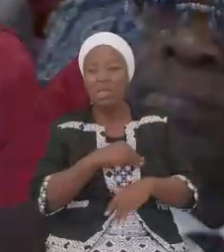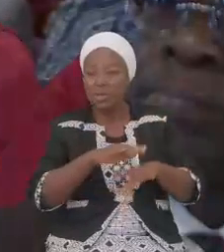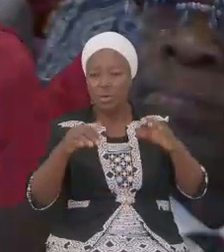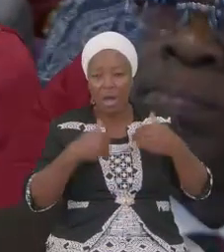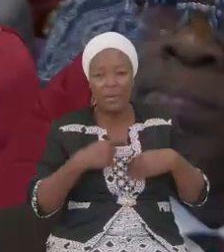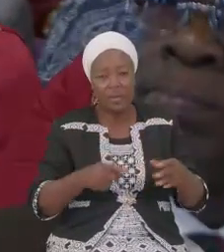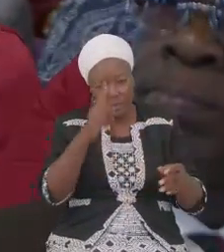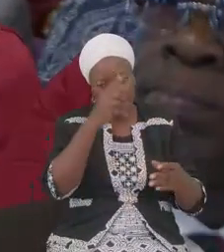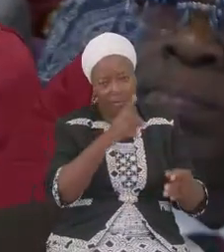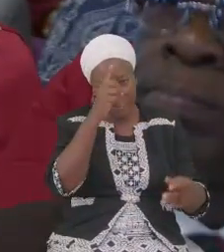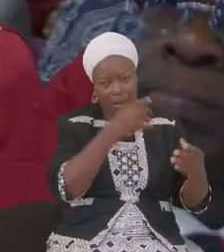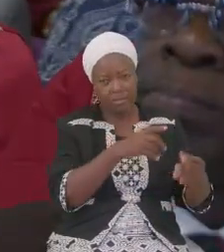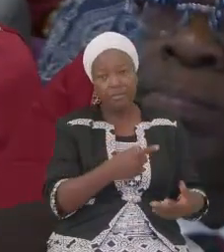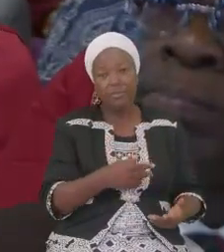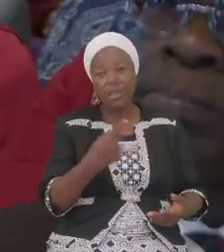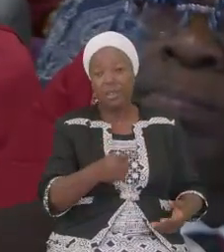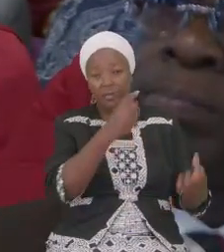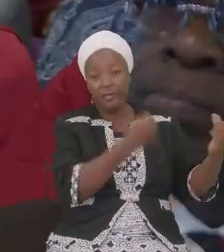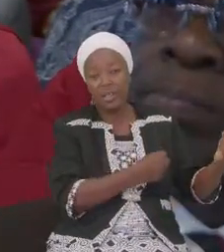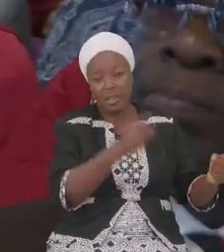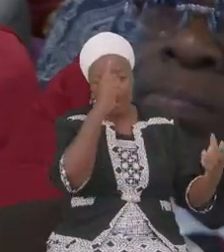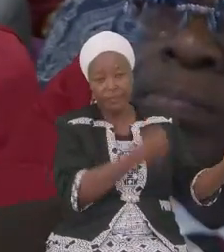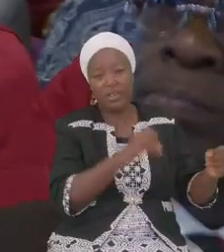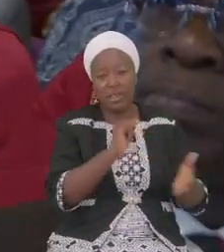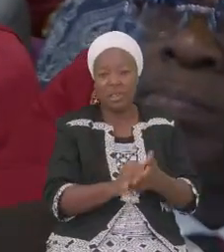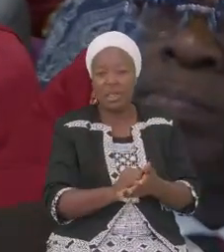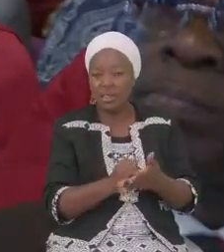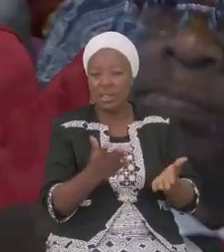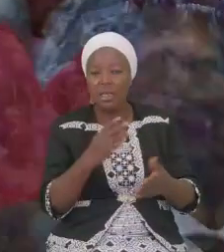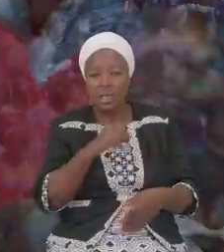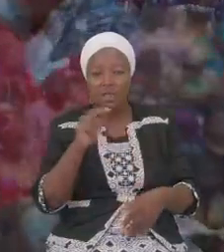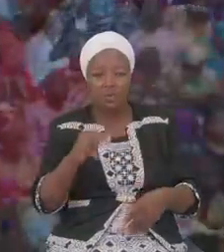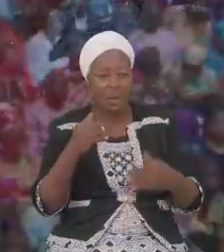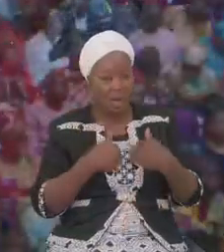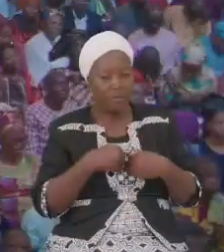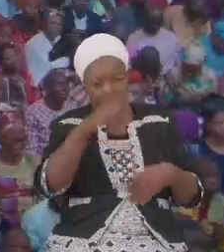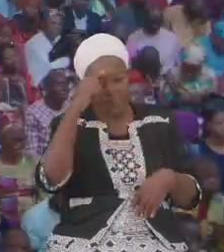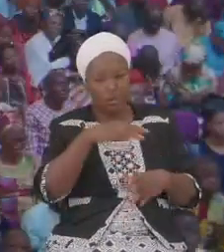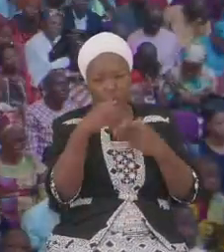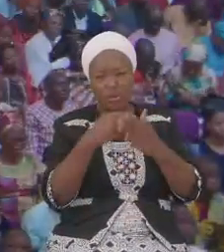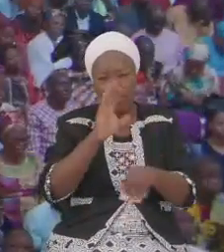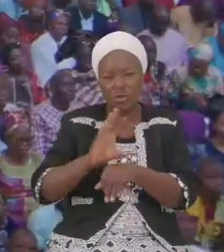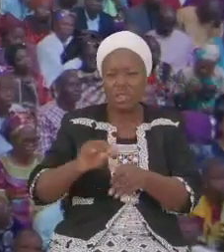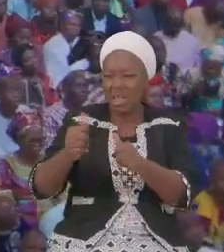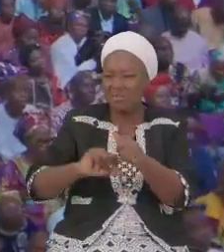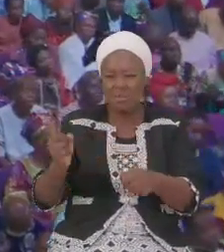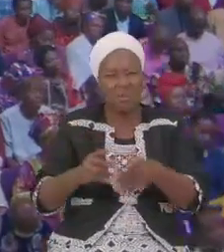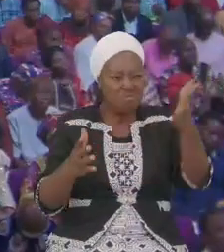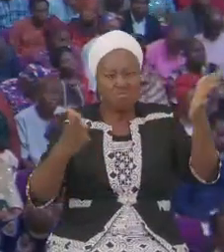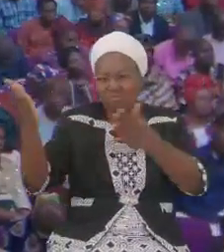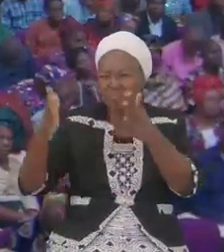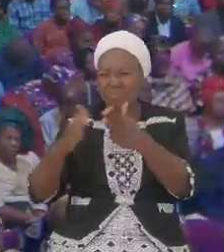the faith, the heightened faith they ought to have. Because all the churches everywhere, even